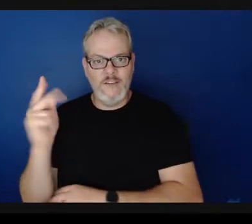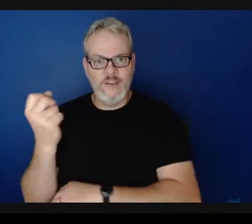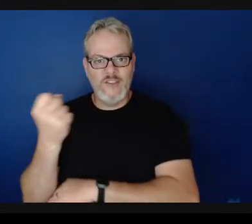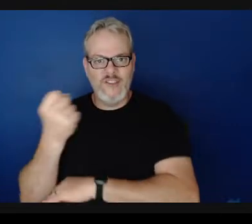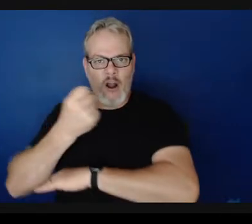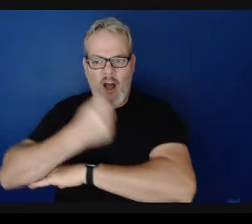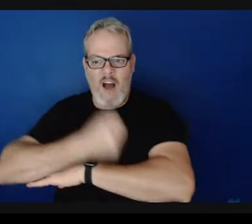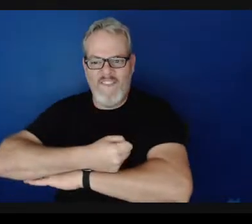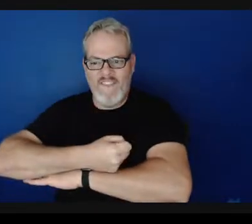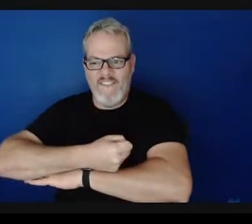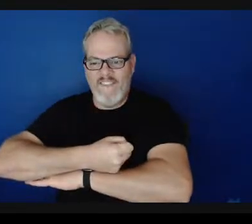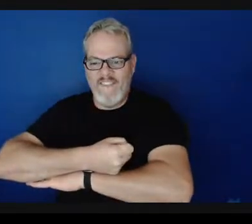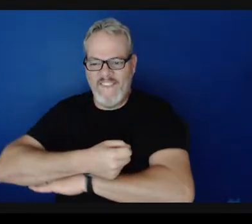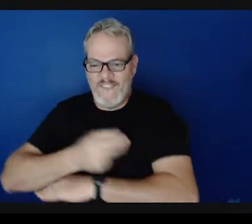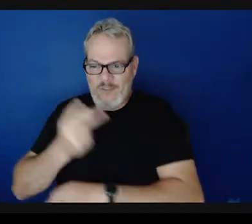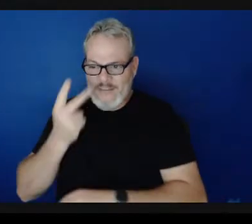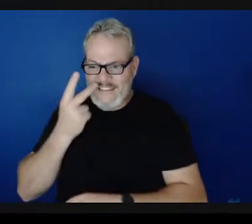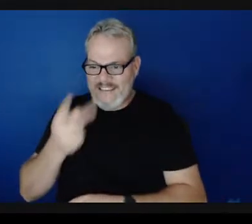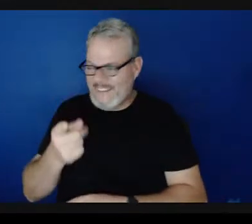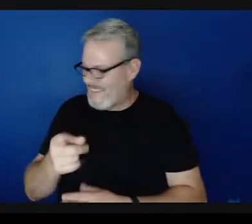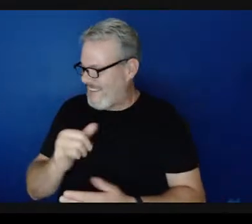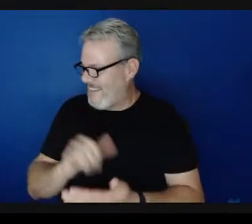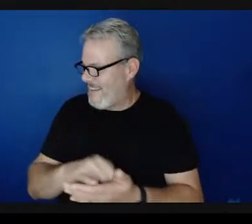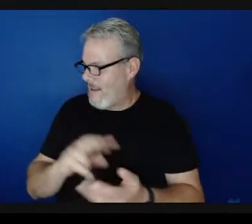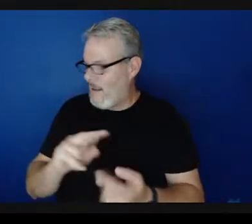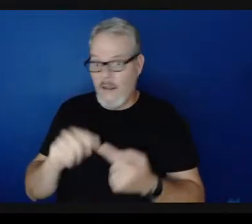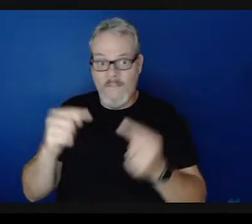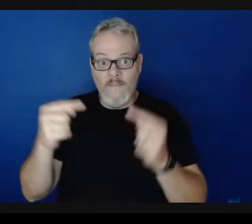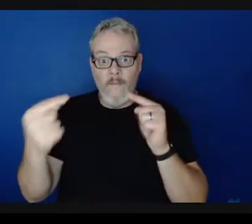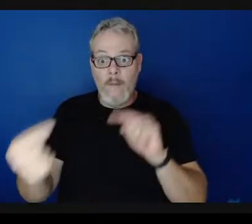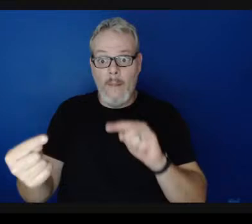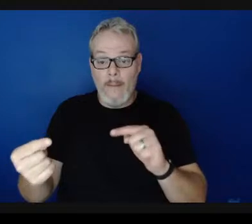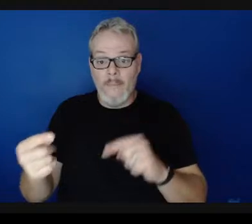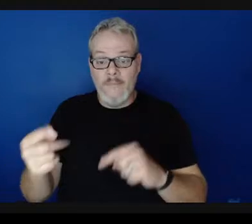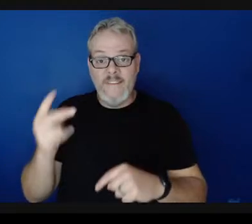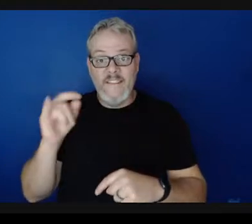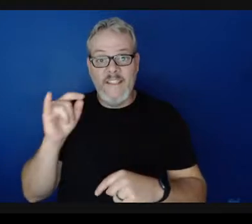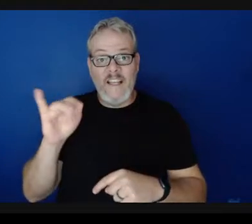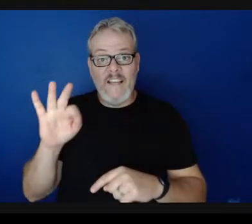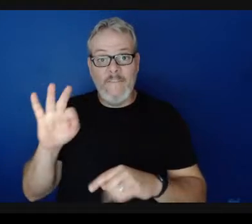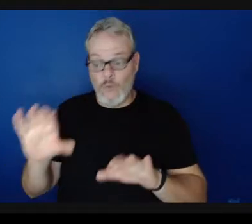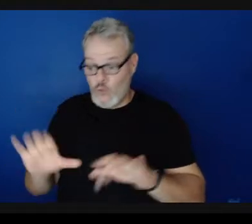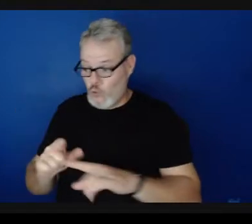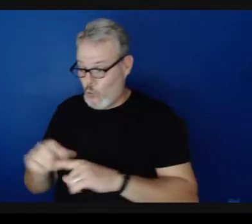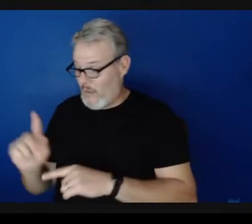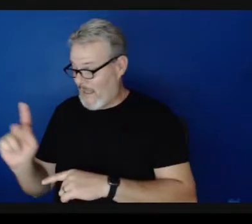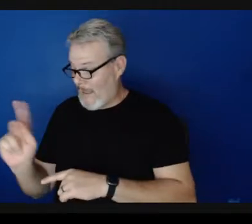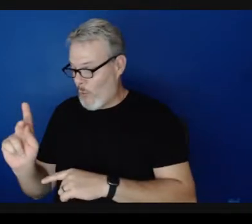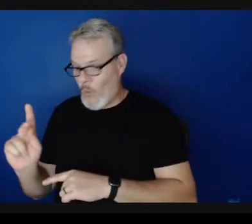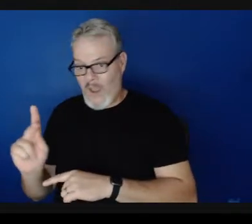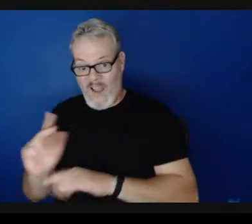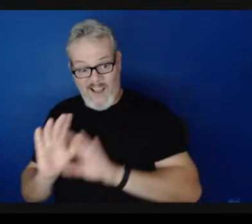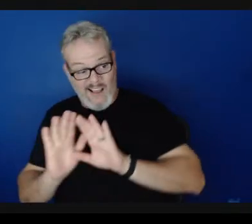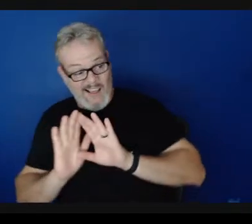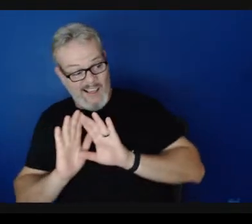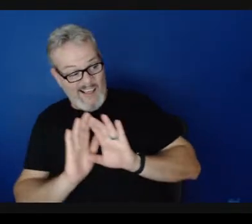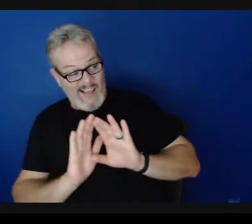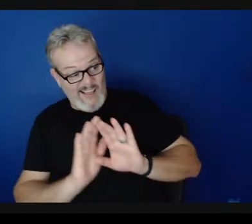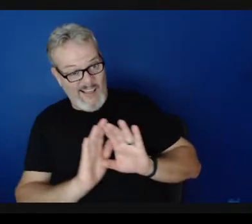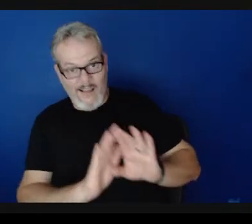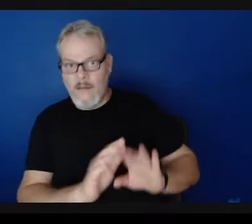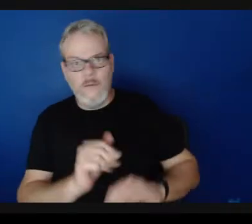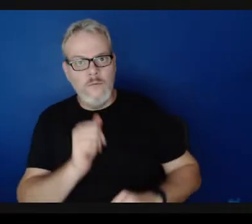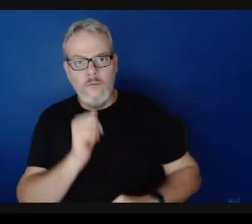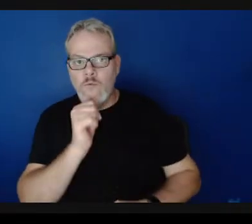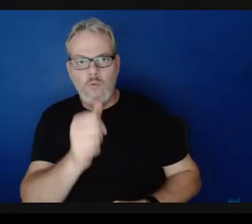here. And the flip side of that is when you do that to Kilauea, you do not see that same effect on Mauna Loa. The geometry